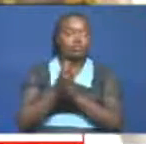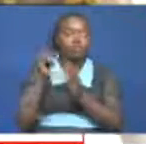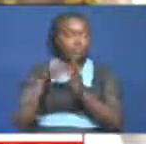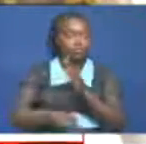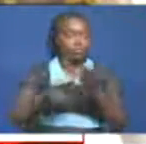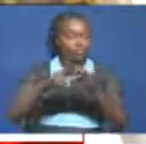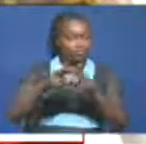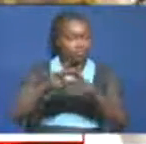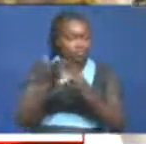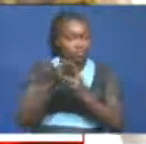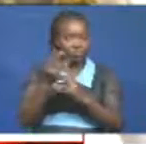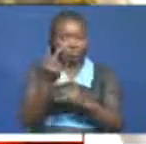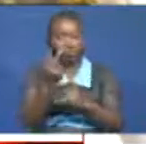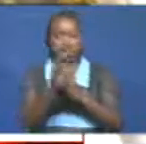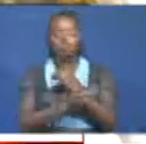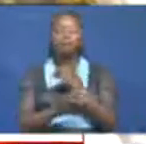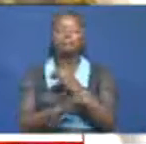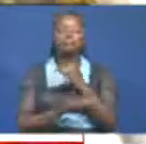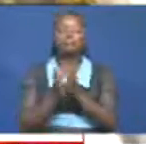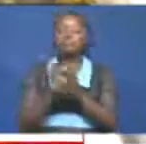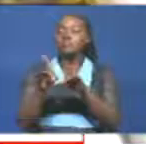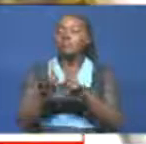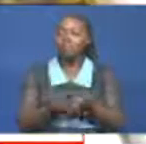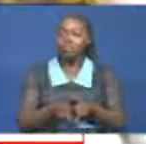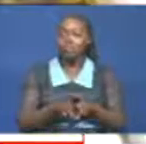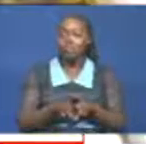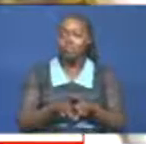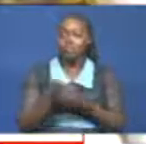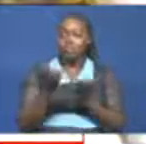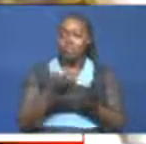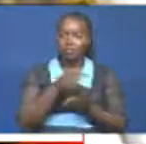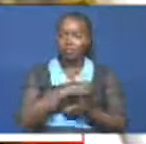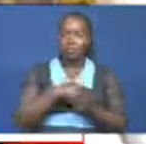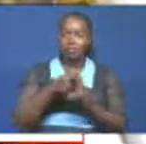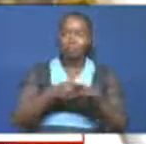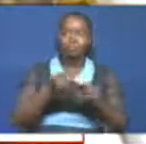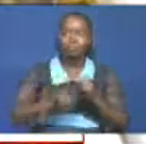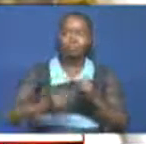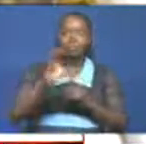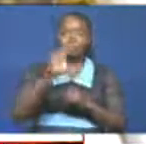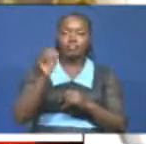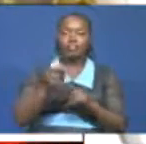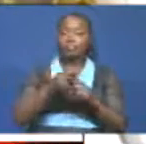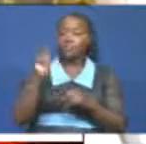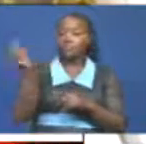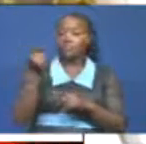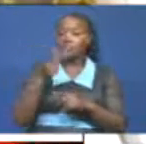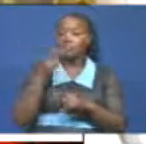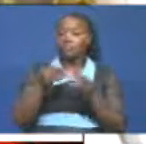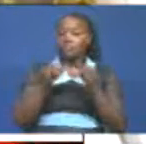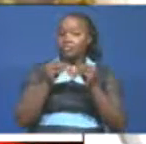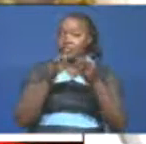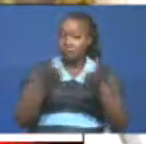these two countries. And on the sideline, we have business delegates from South Africa and from Kenya who are meeting right here